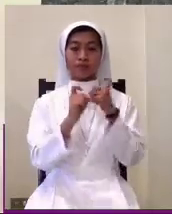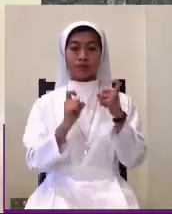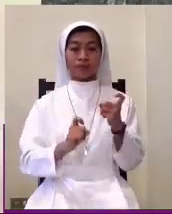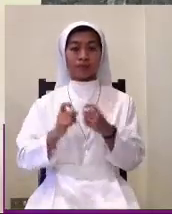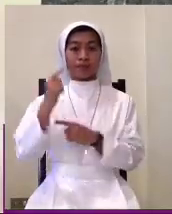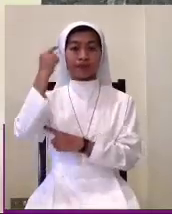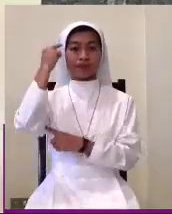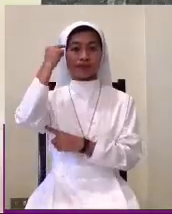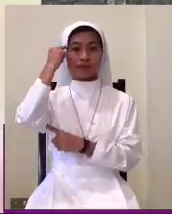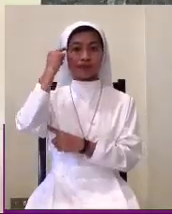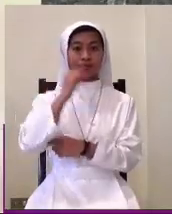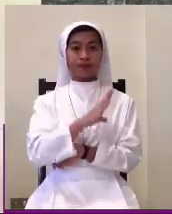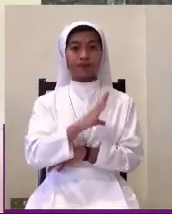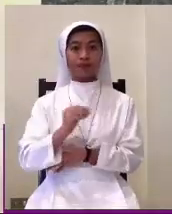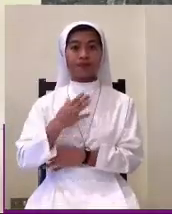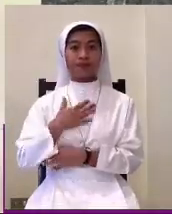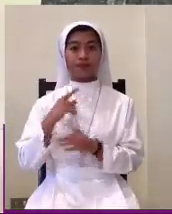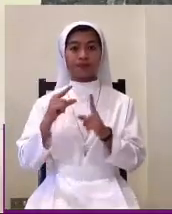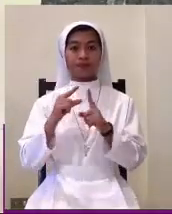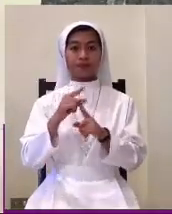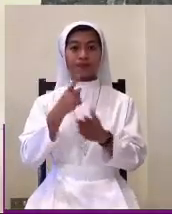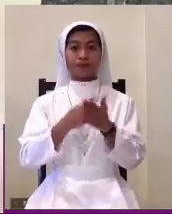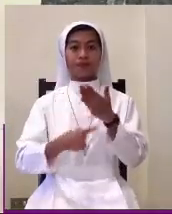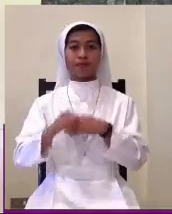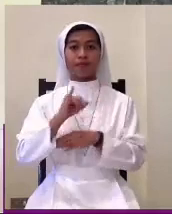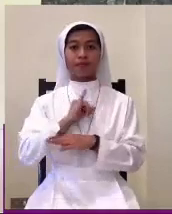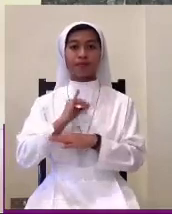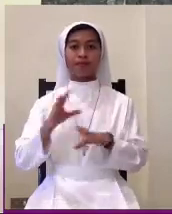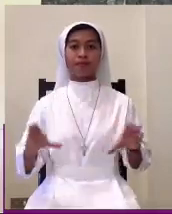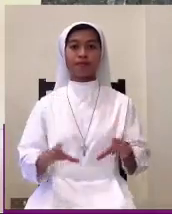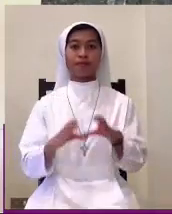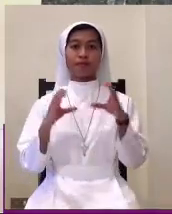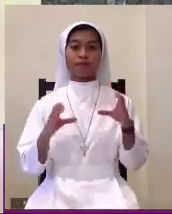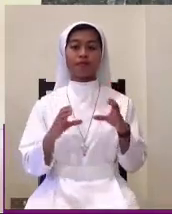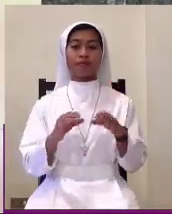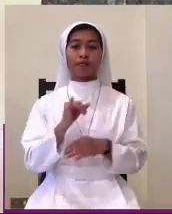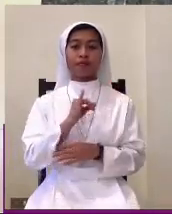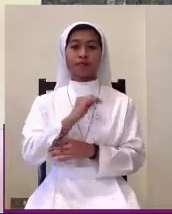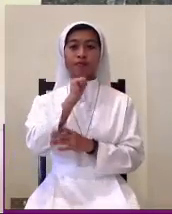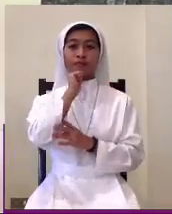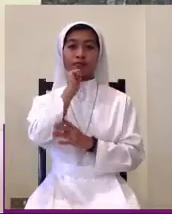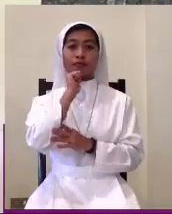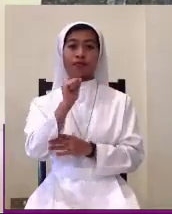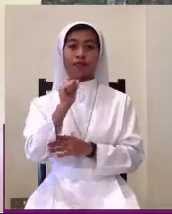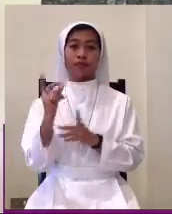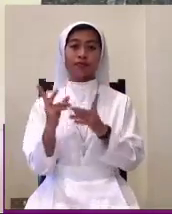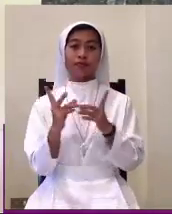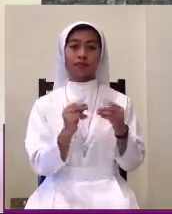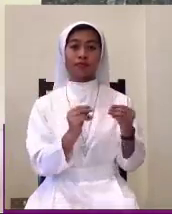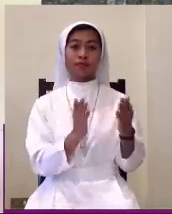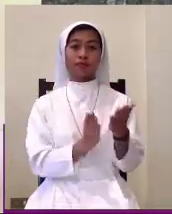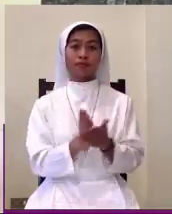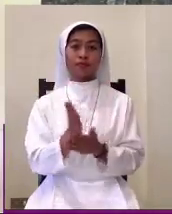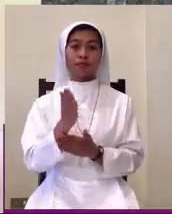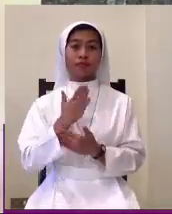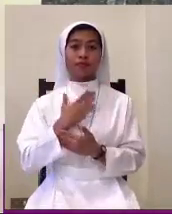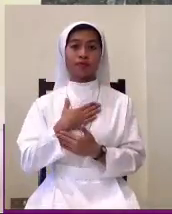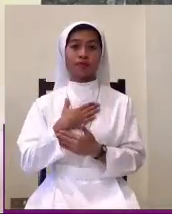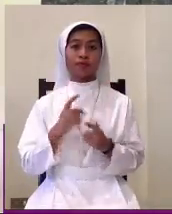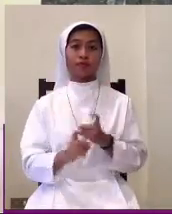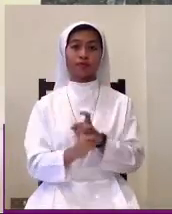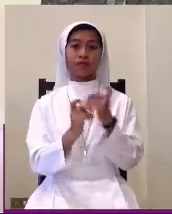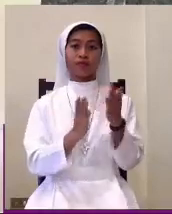sinned in my thoughts and in my words, in what I have done, in what I failed to do,